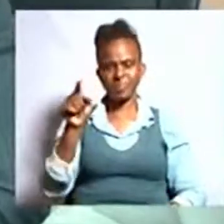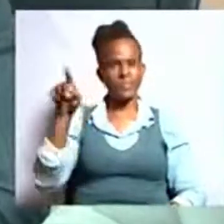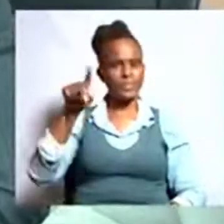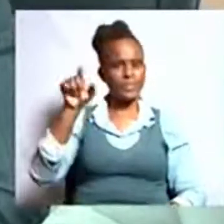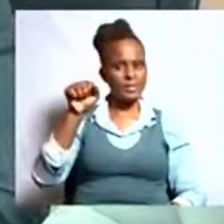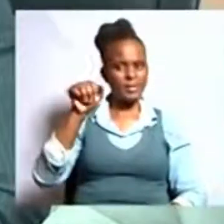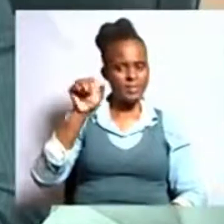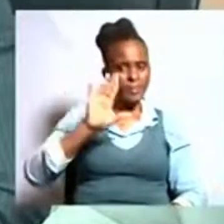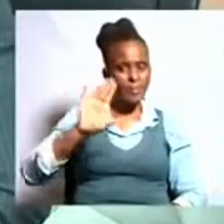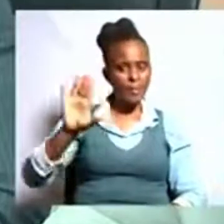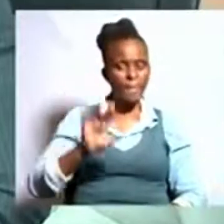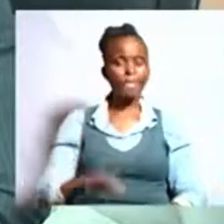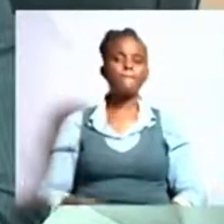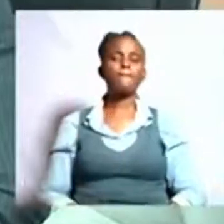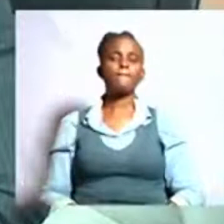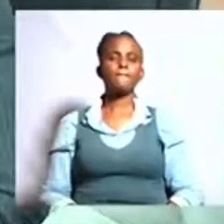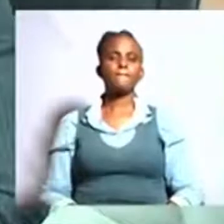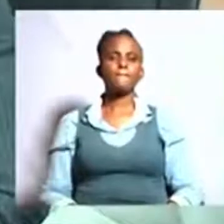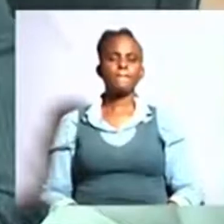in